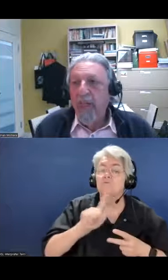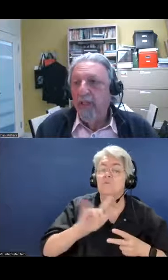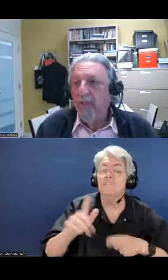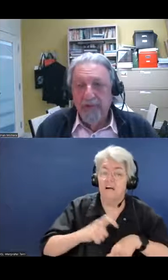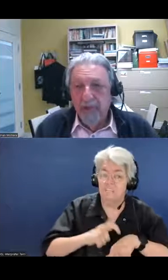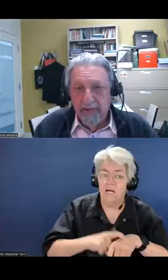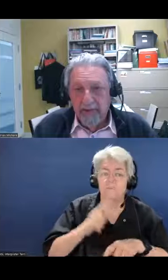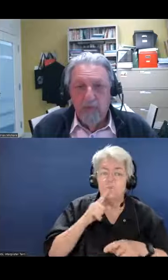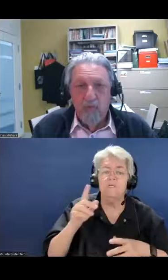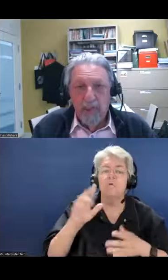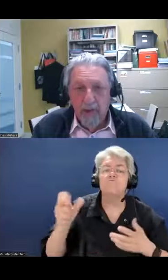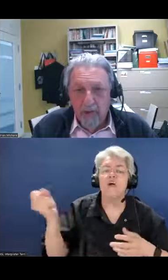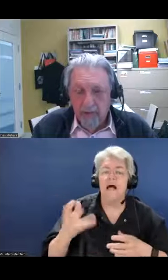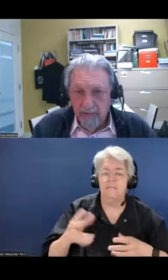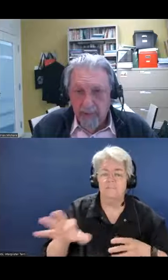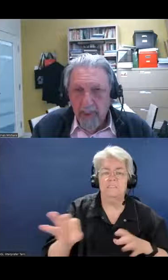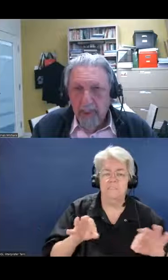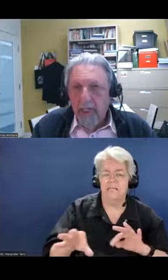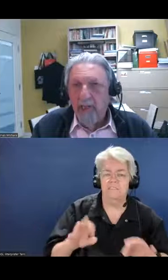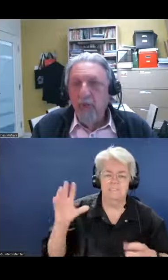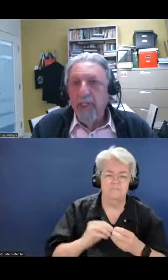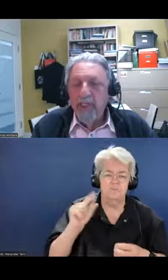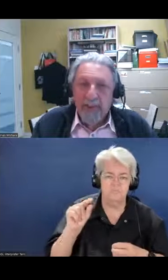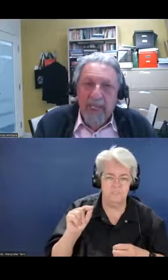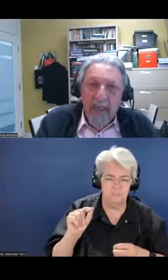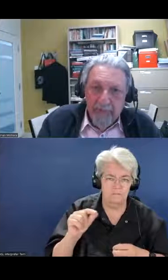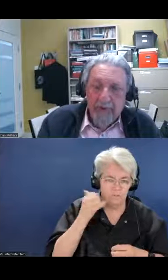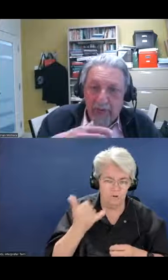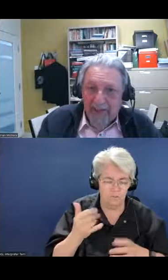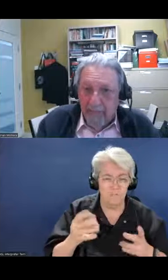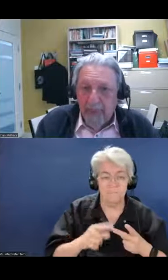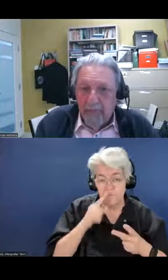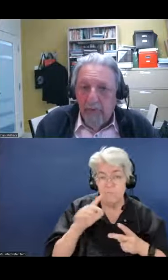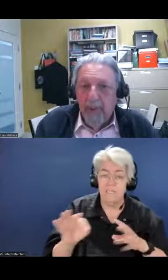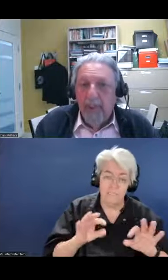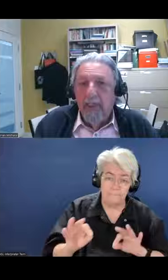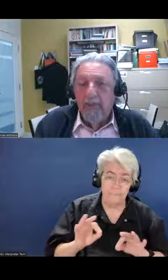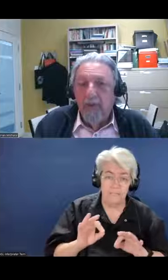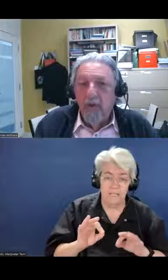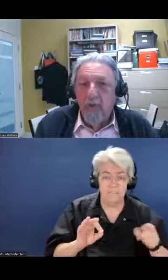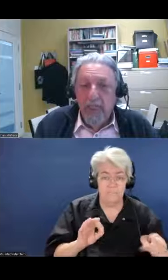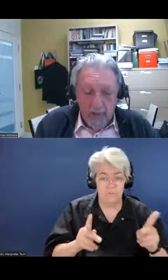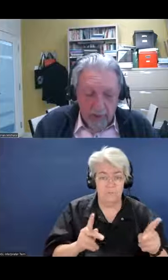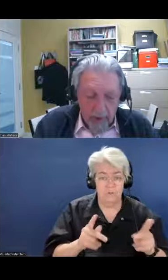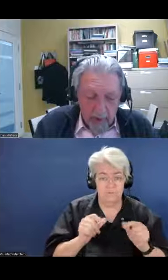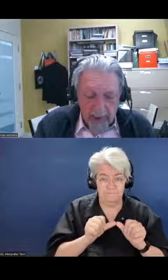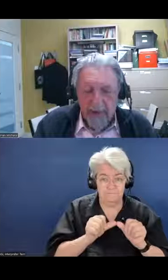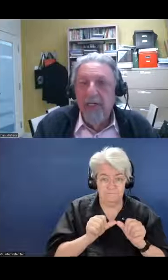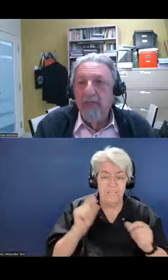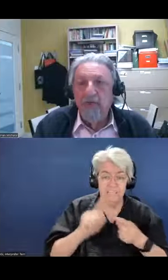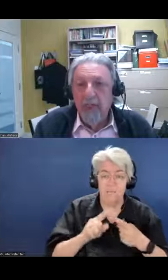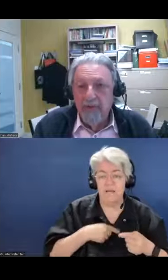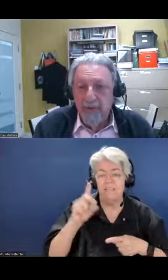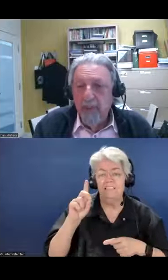times, we randomly selected 20 calls, and we kept selecting people until we hit what we call